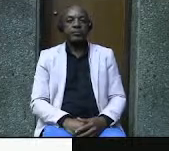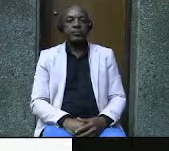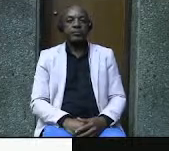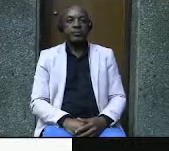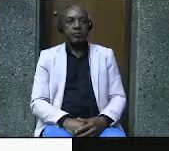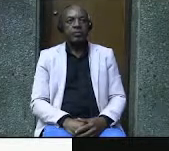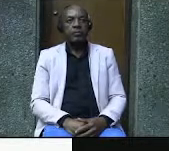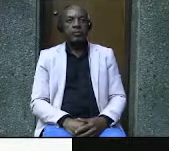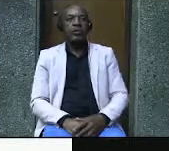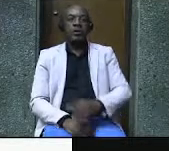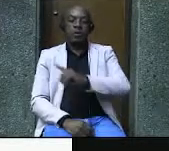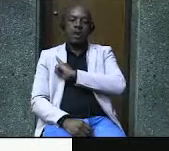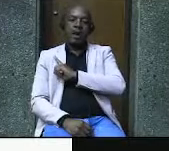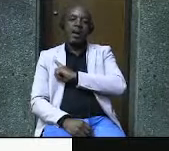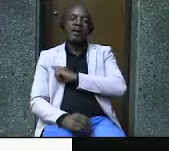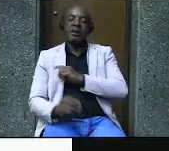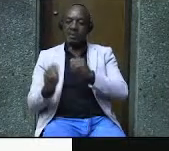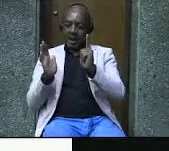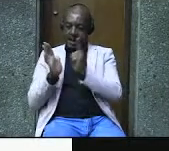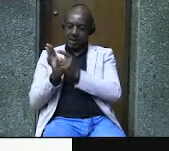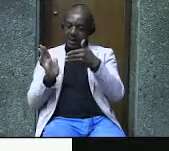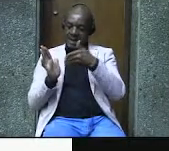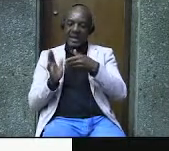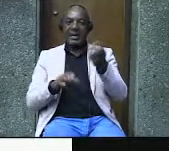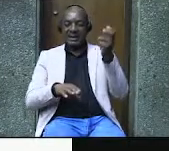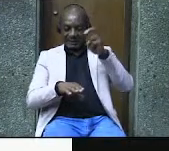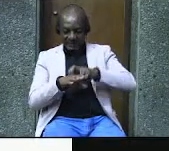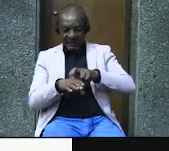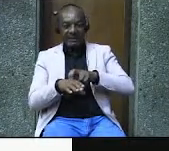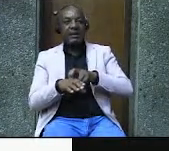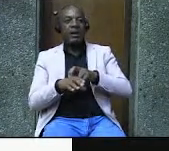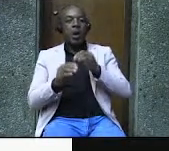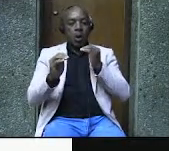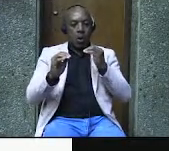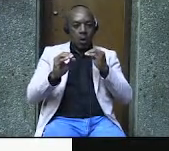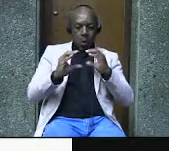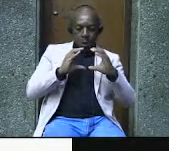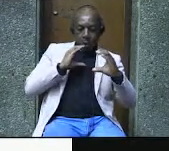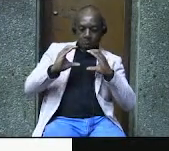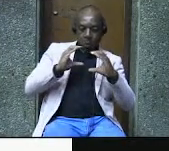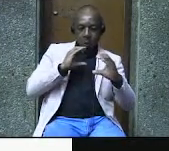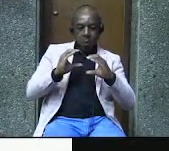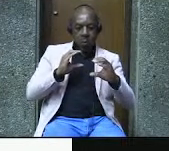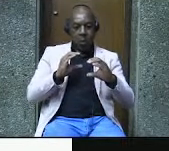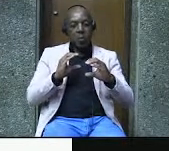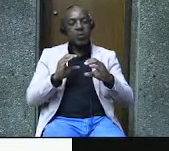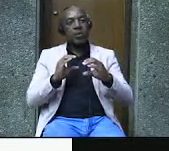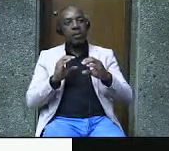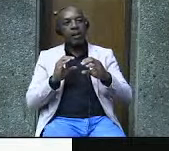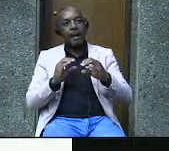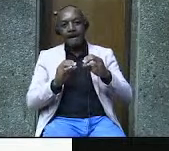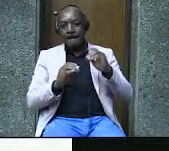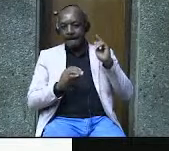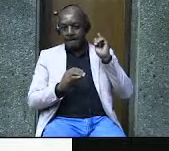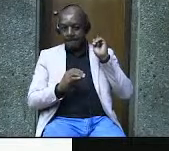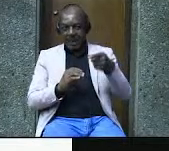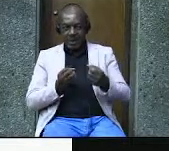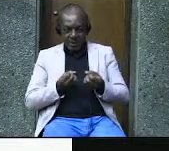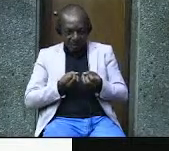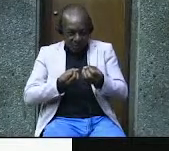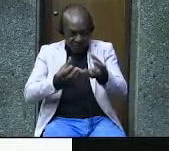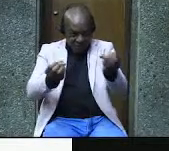Because the bill requires negotiations to take place, you must still be given an